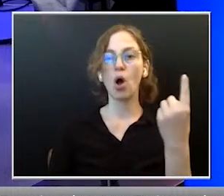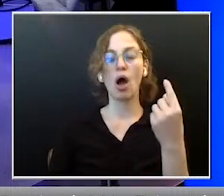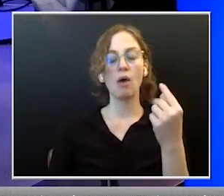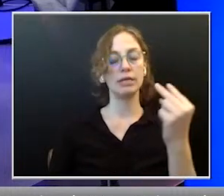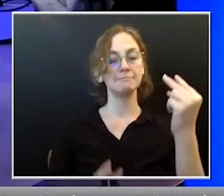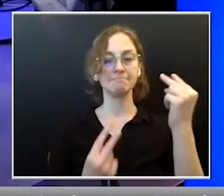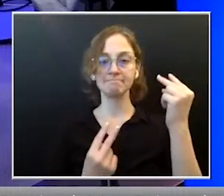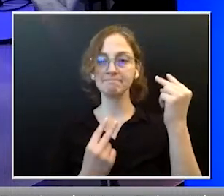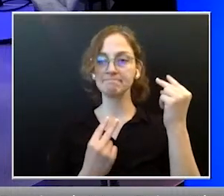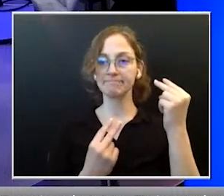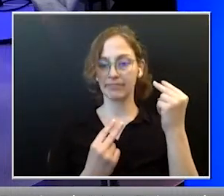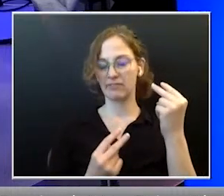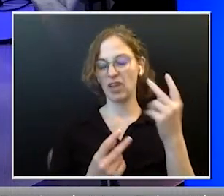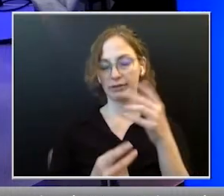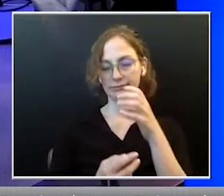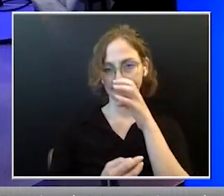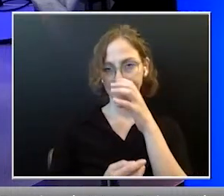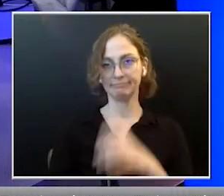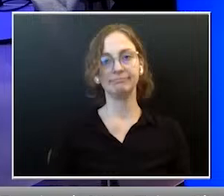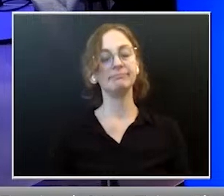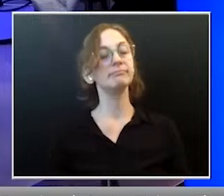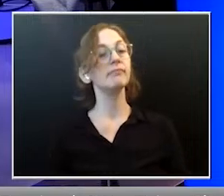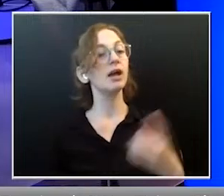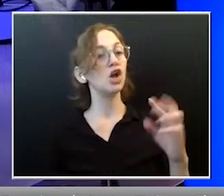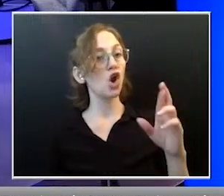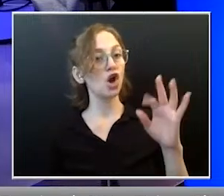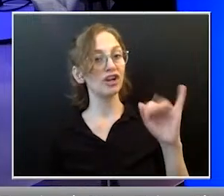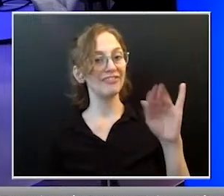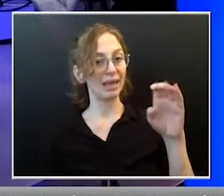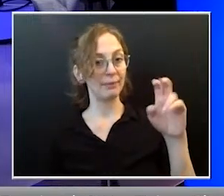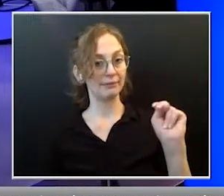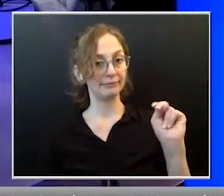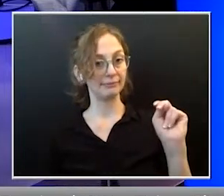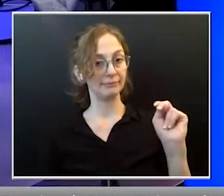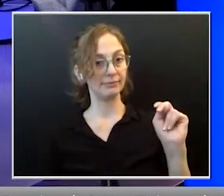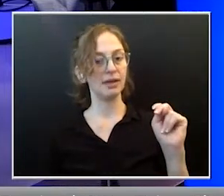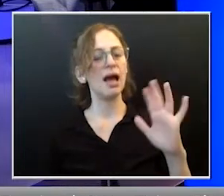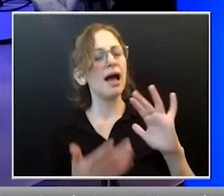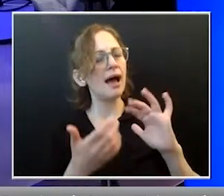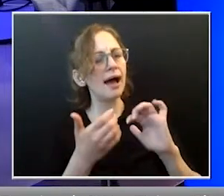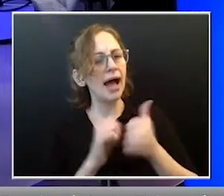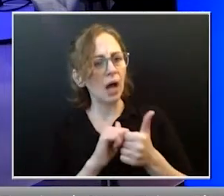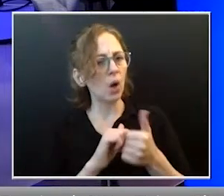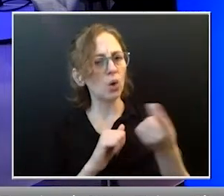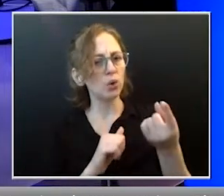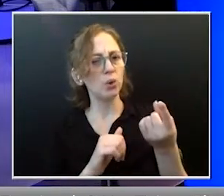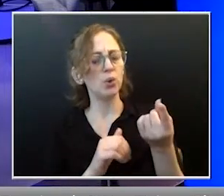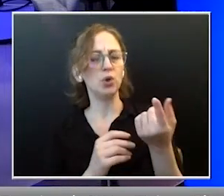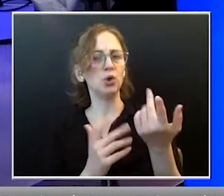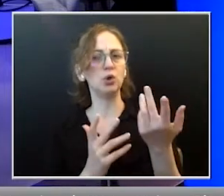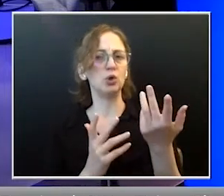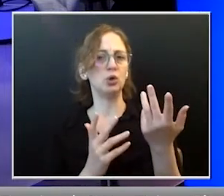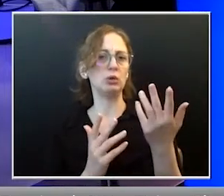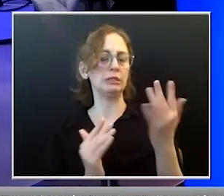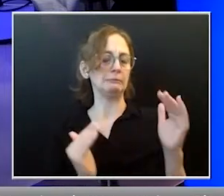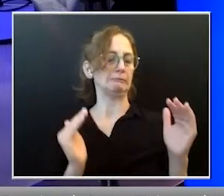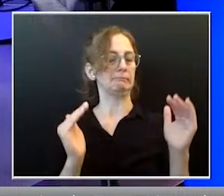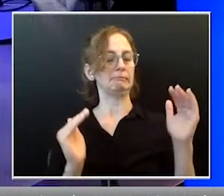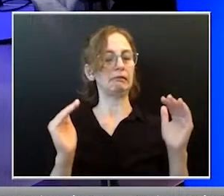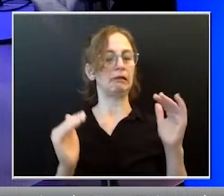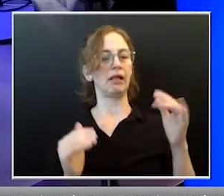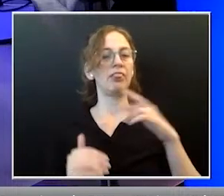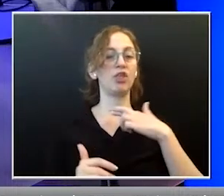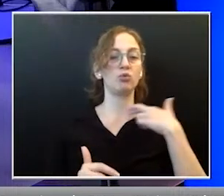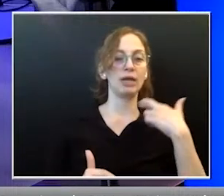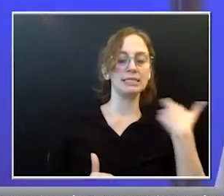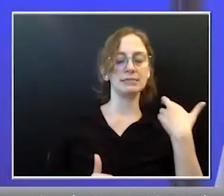Dr. Fabian, Jody wants to know, how do you weigh the risks, the potential risks, which are slim, and the benefits of using drugs to fight